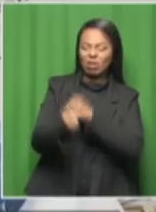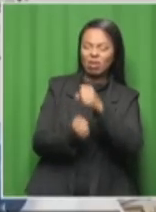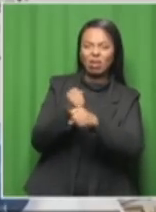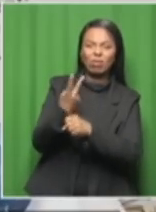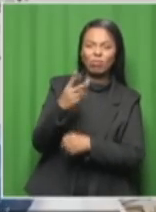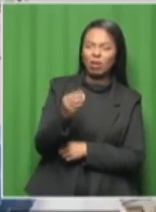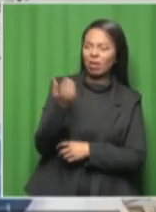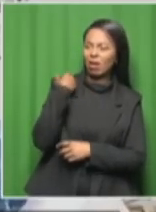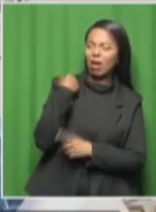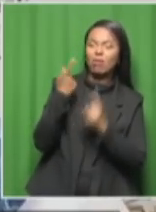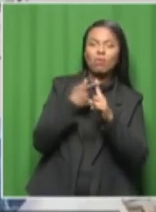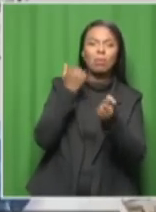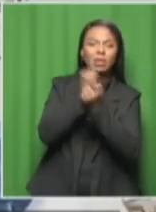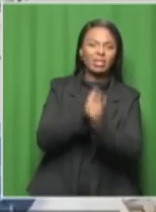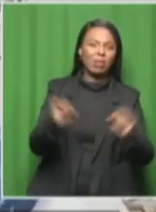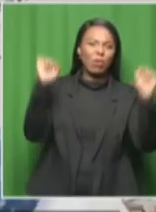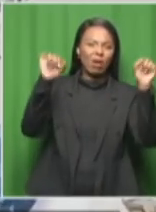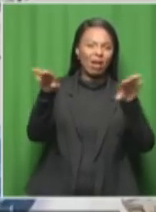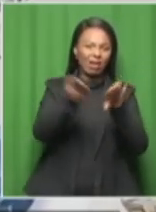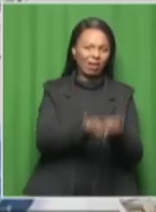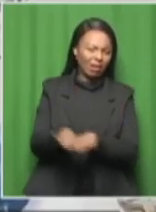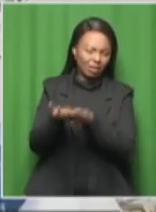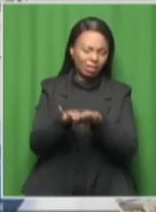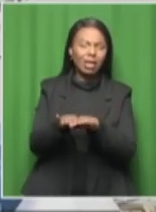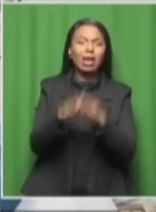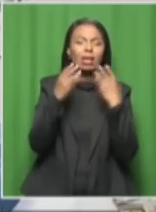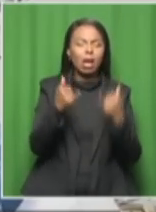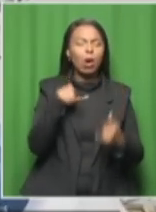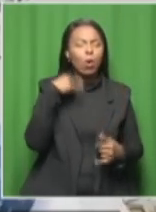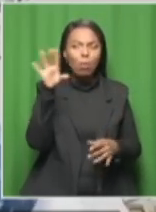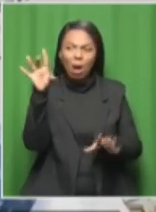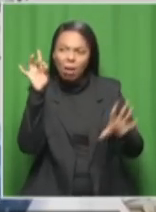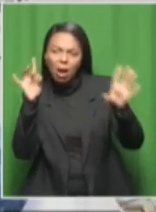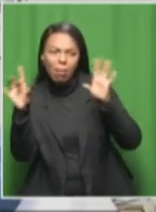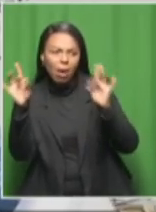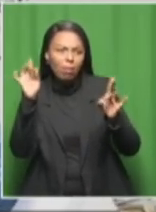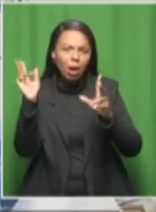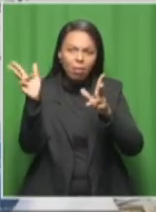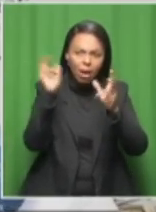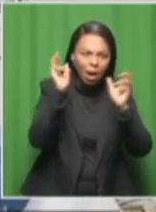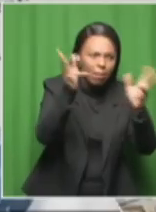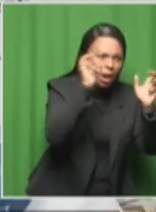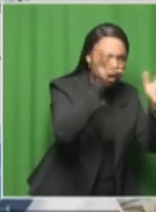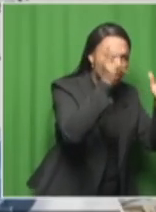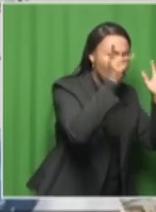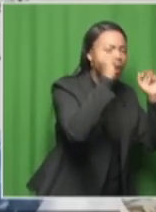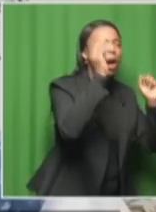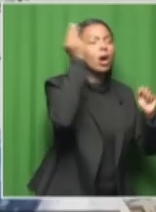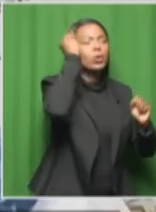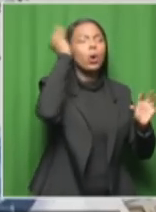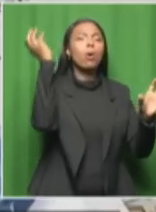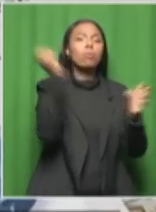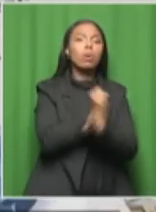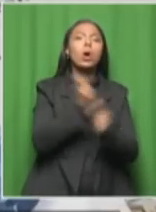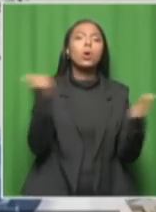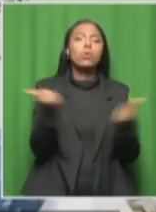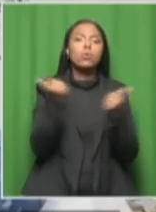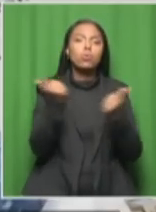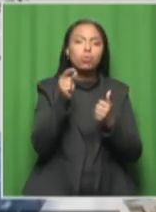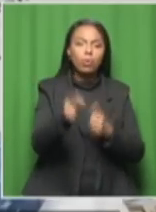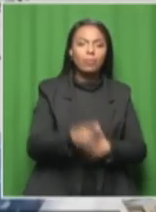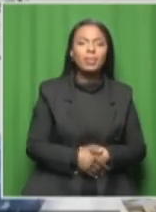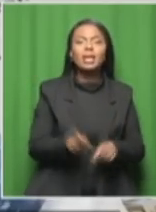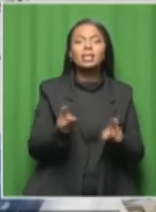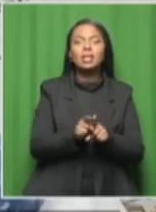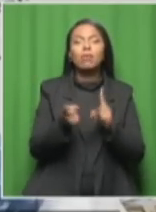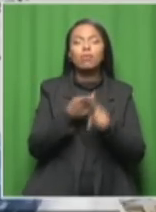some two decades ago after democracy. Then recently, you know the story of Fulgence Kayishima from Rwanda, where Interpol